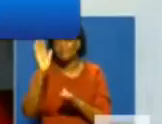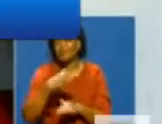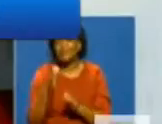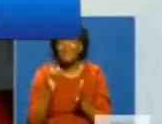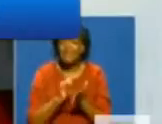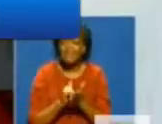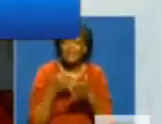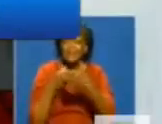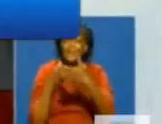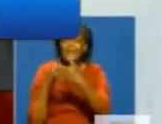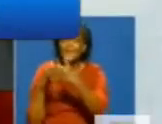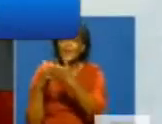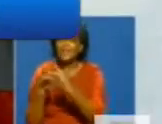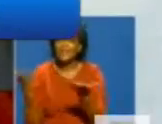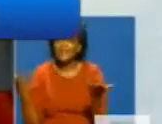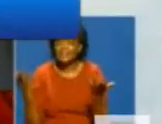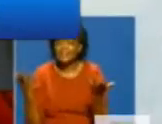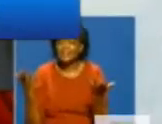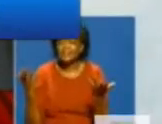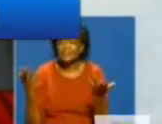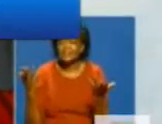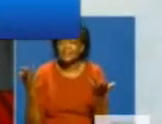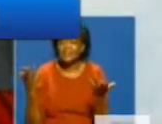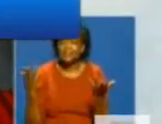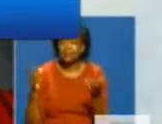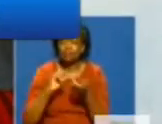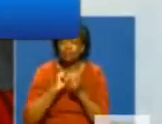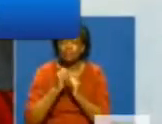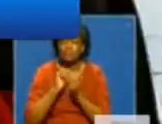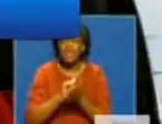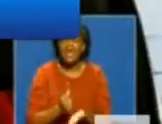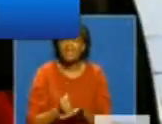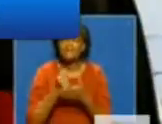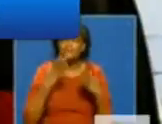stumbling block to meaningful reforms that are helpful to the people.